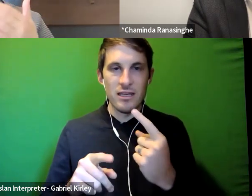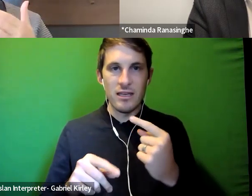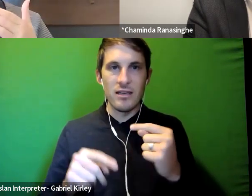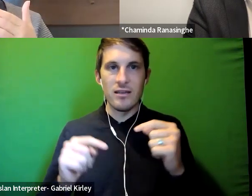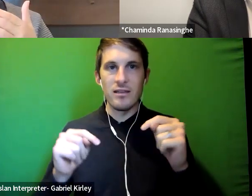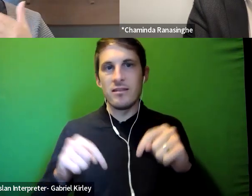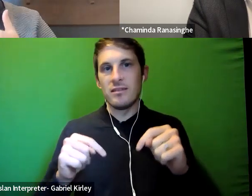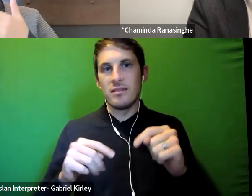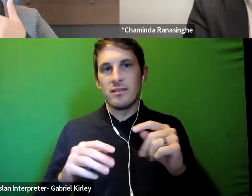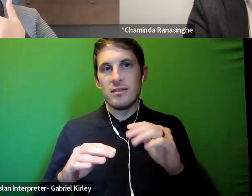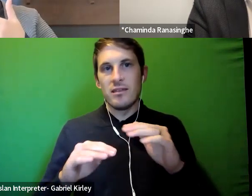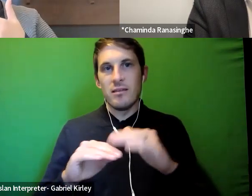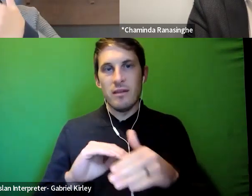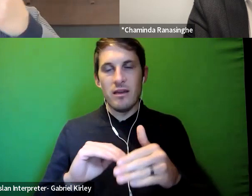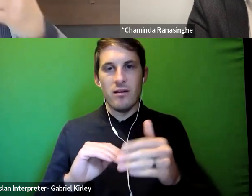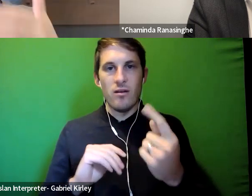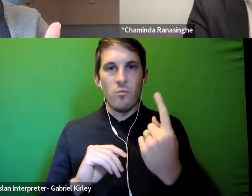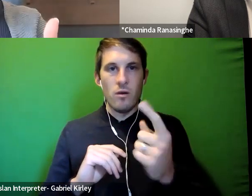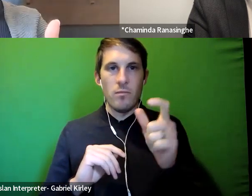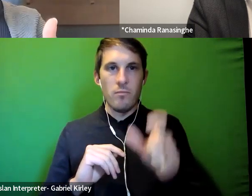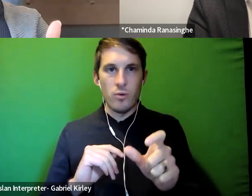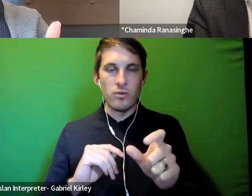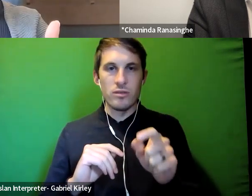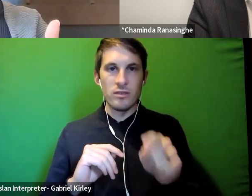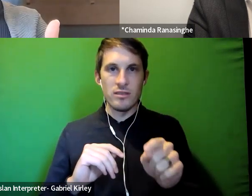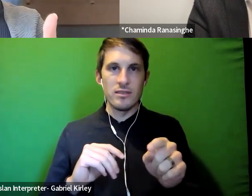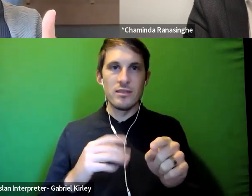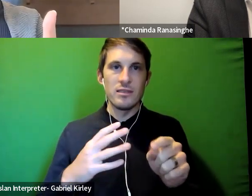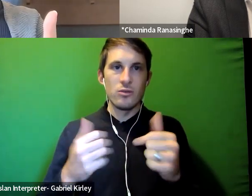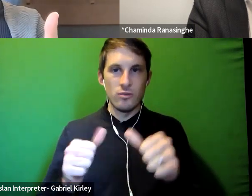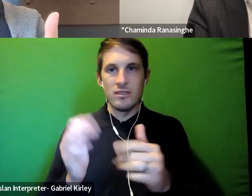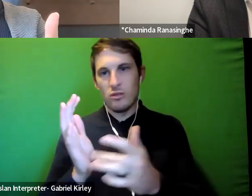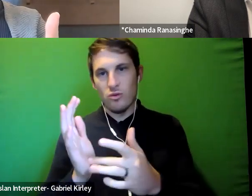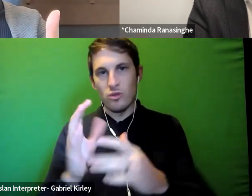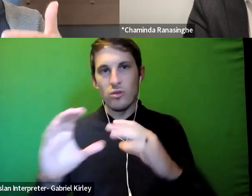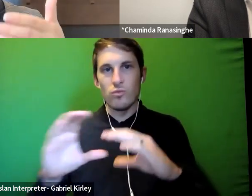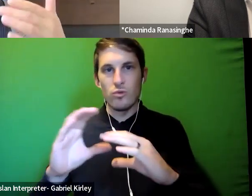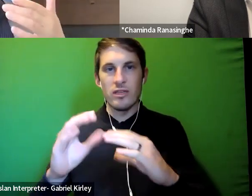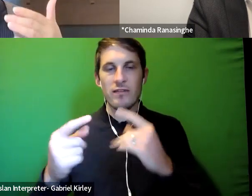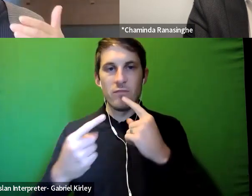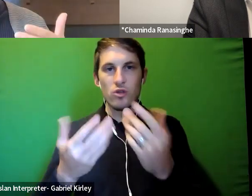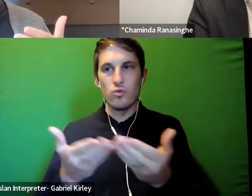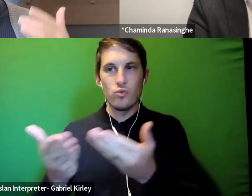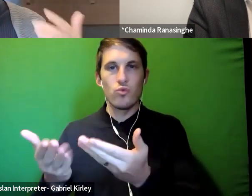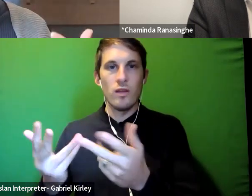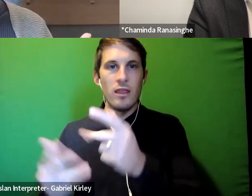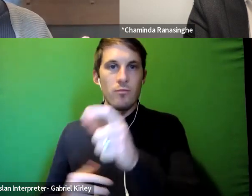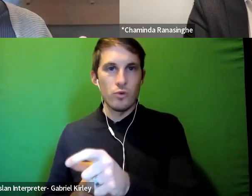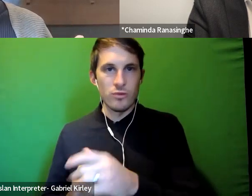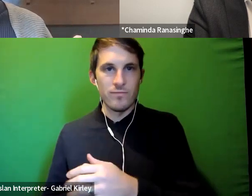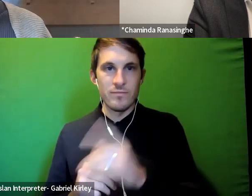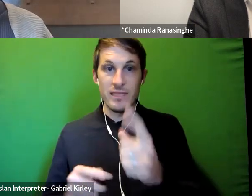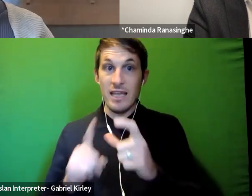This is about one person communicating with another person, and that's tricky business even in the